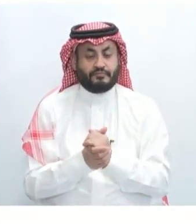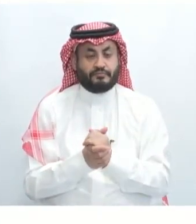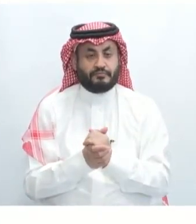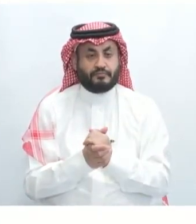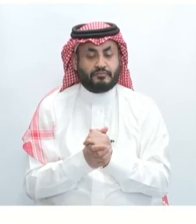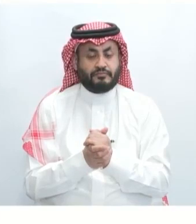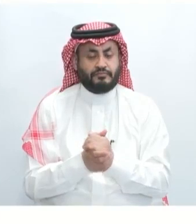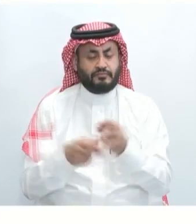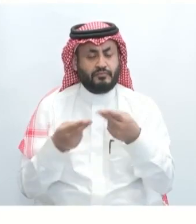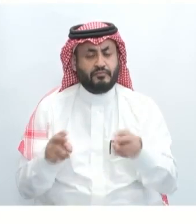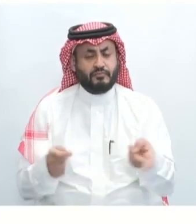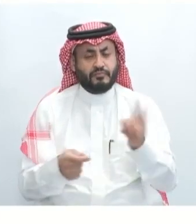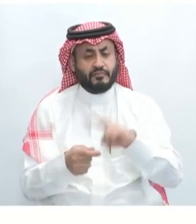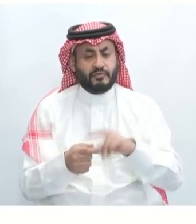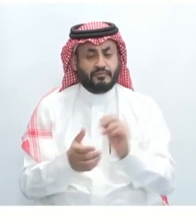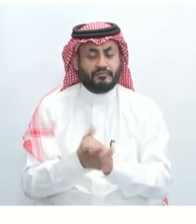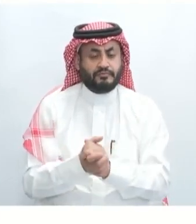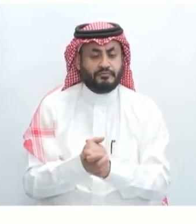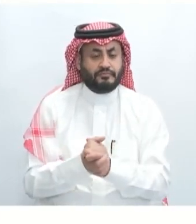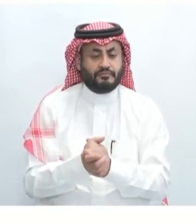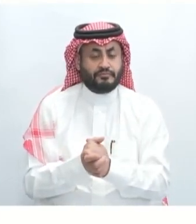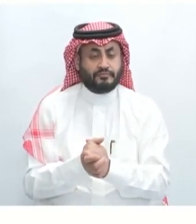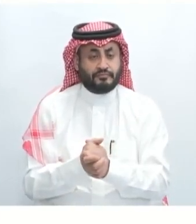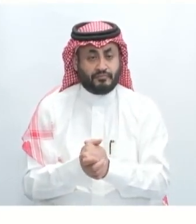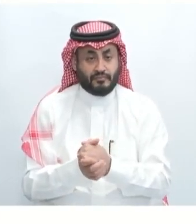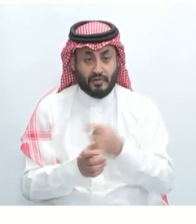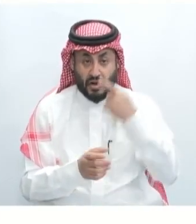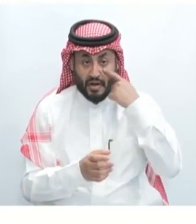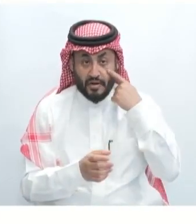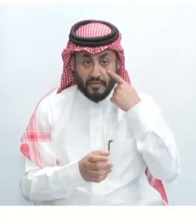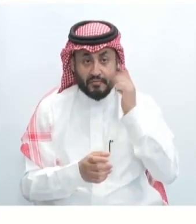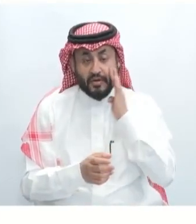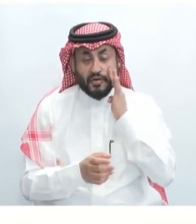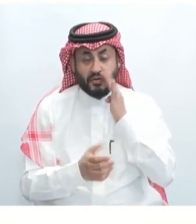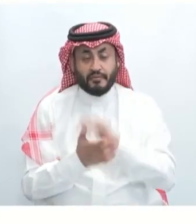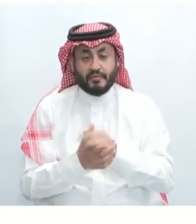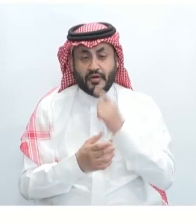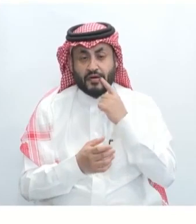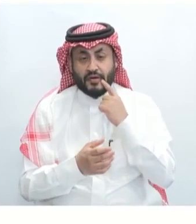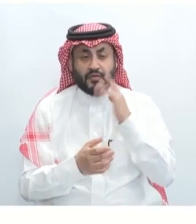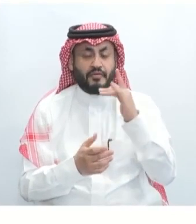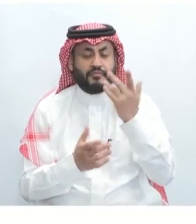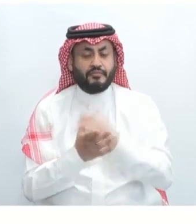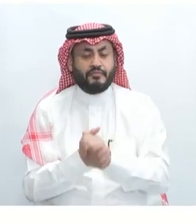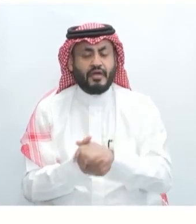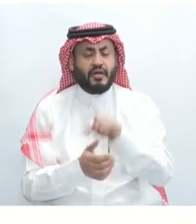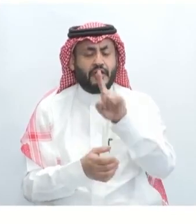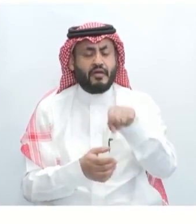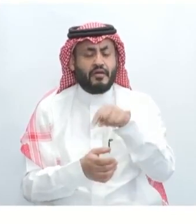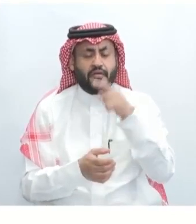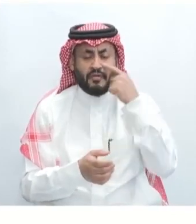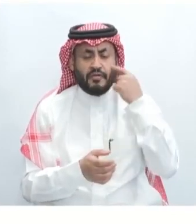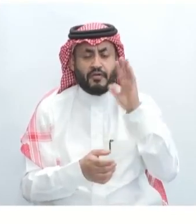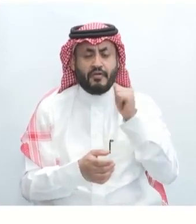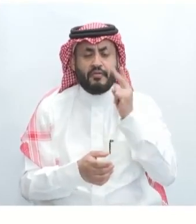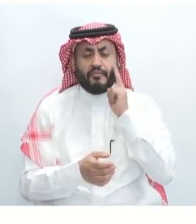let's chant again. So, is it purple? Is it pink? Is it red? Is it green? It's not purple. It's